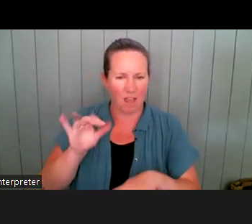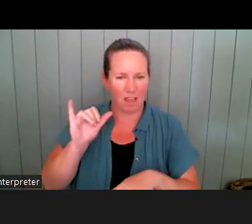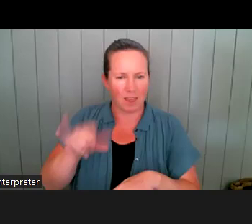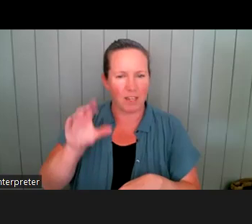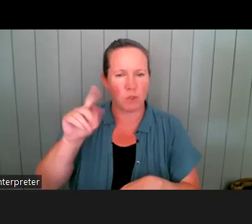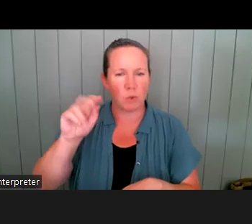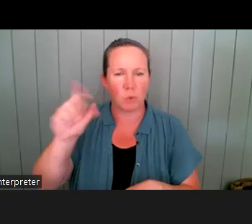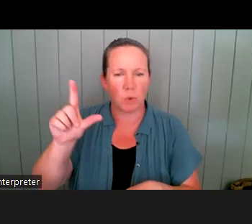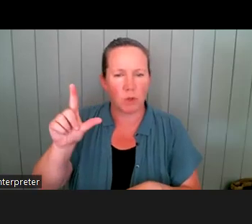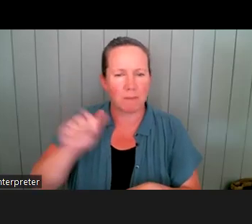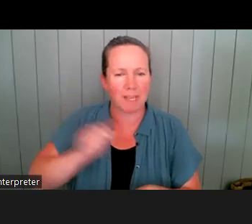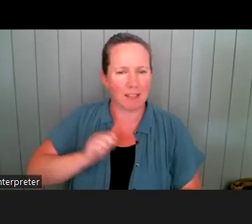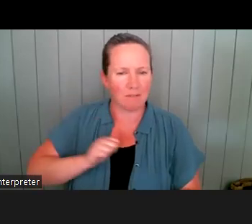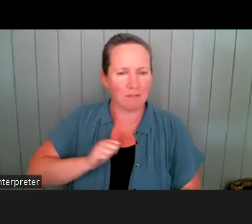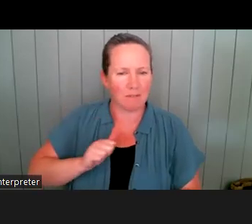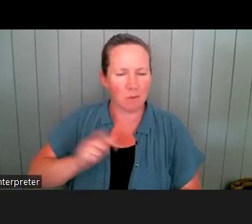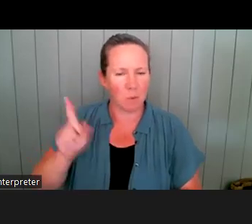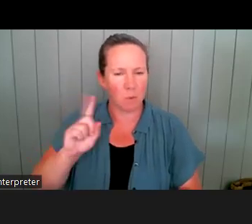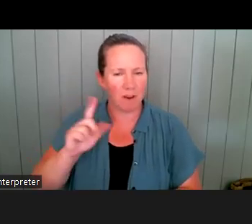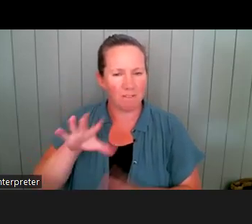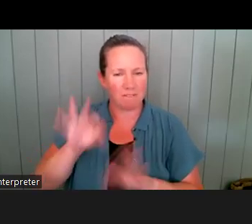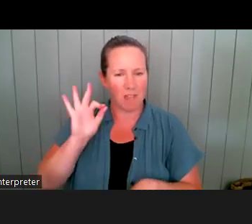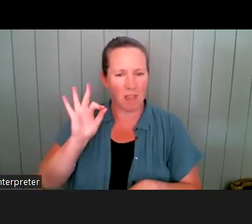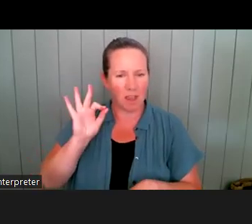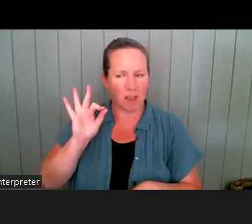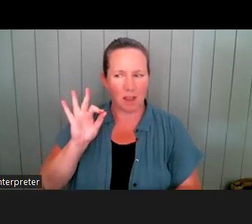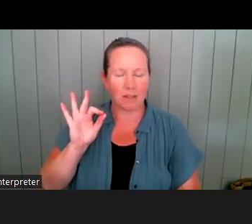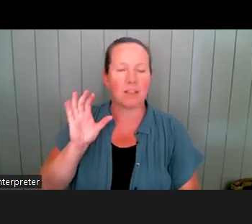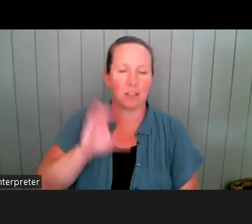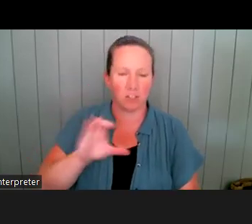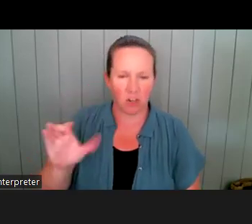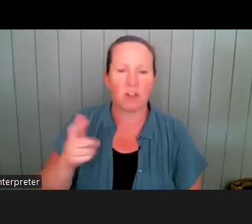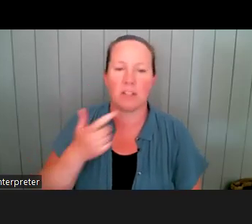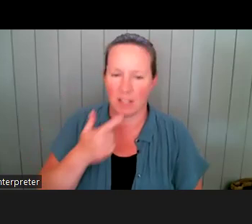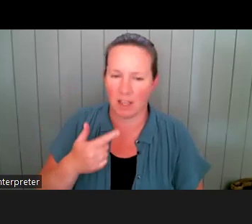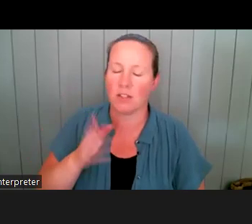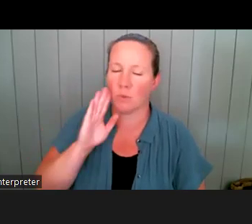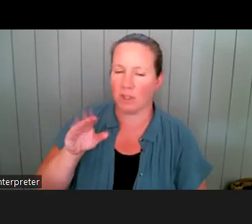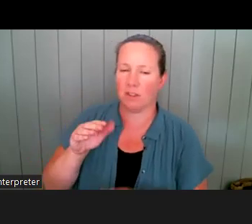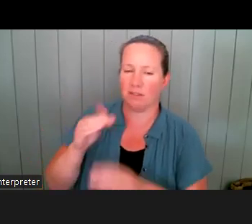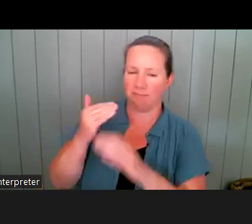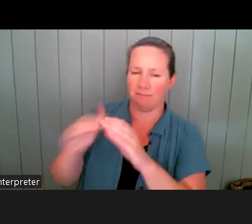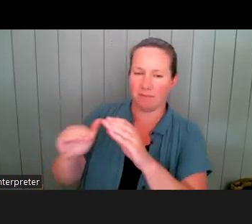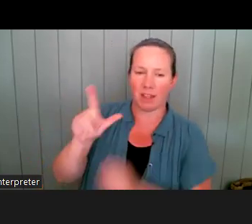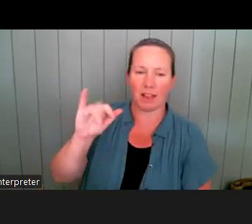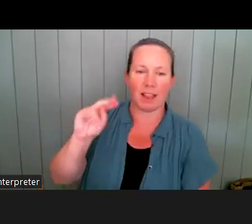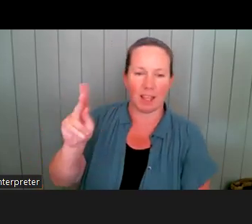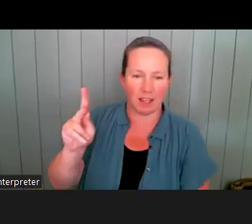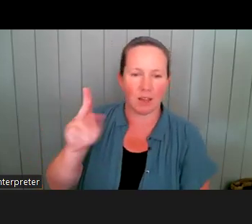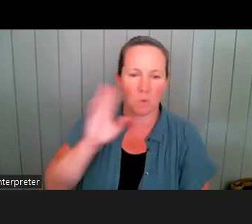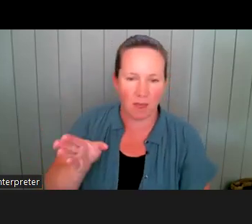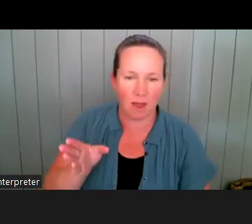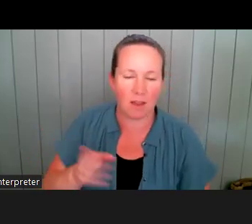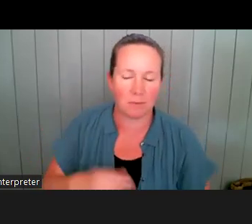own? Oh, so we're gonna send you the link. And this is, as we mentioned earlier,